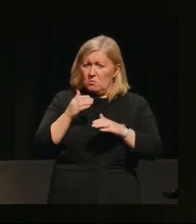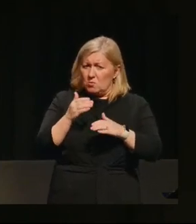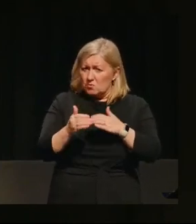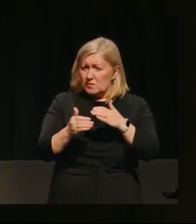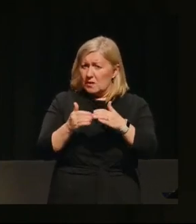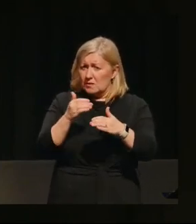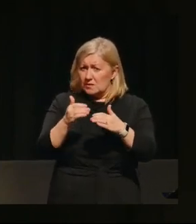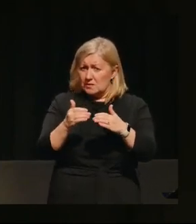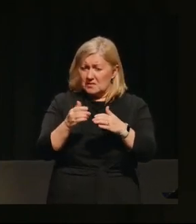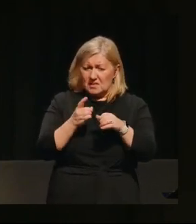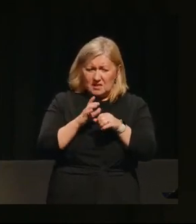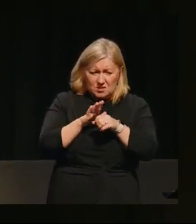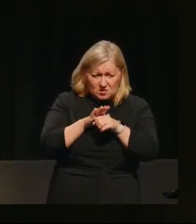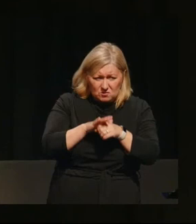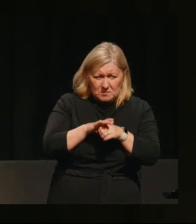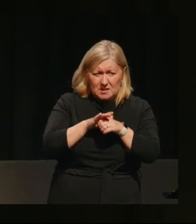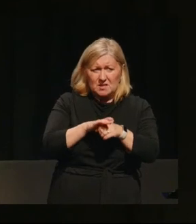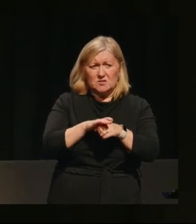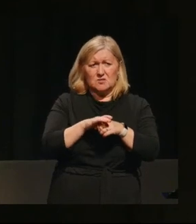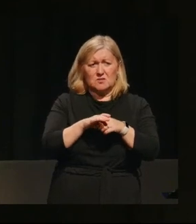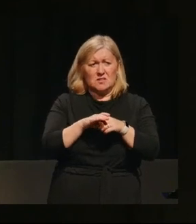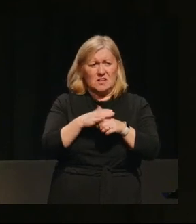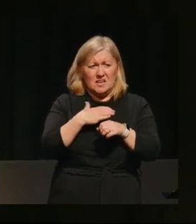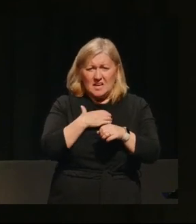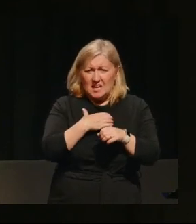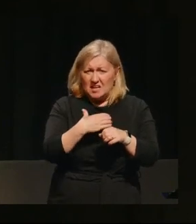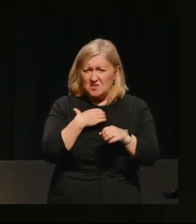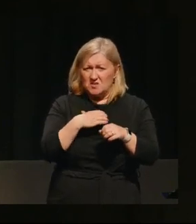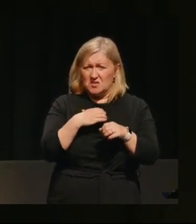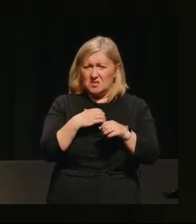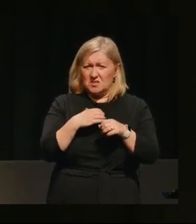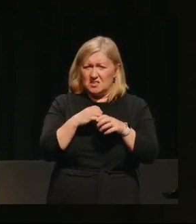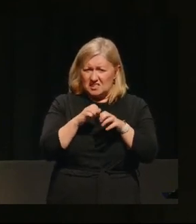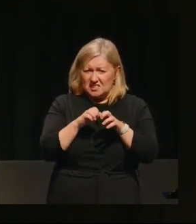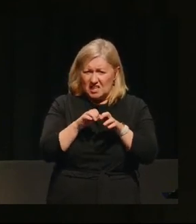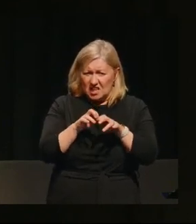hatred are allowed to fester and belligerence takes hold.